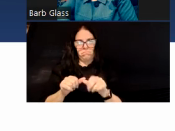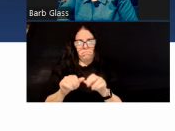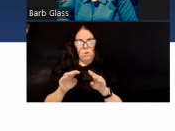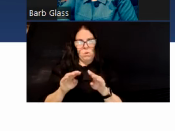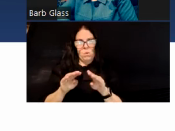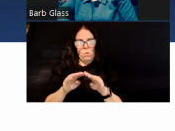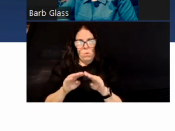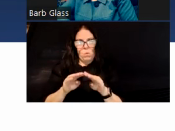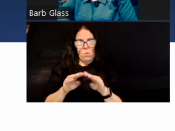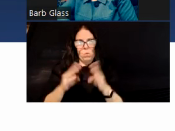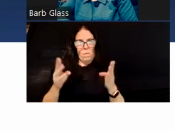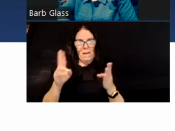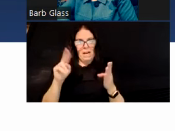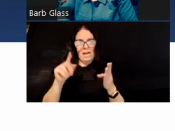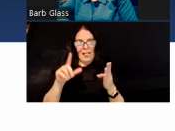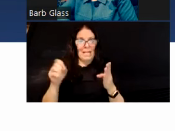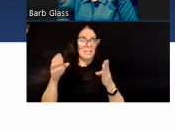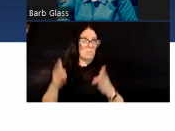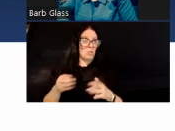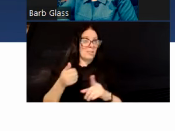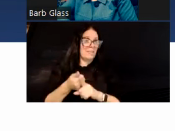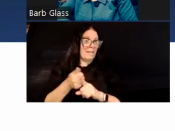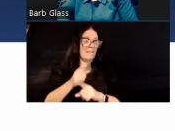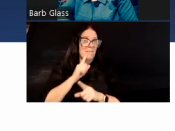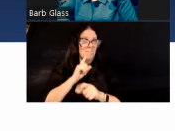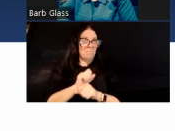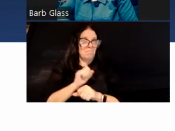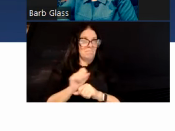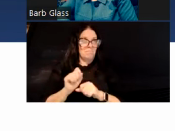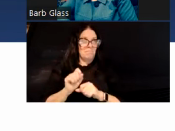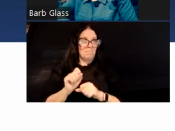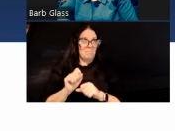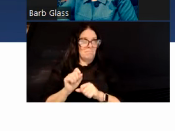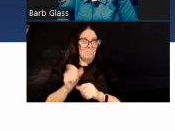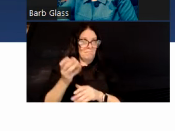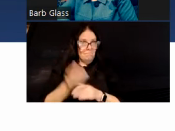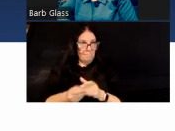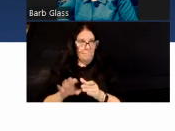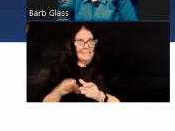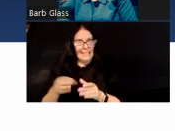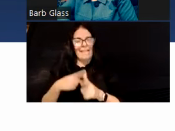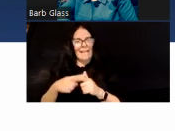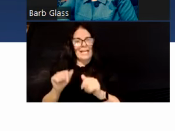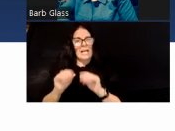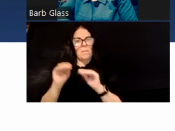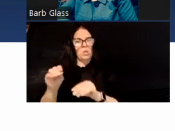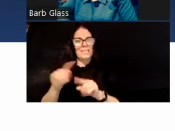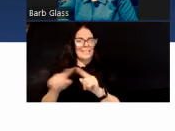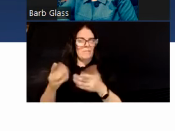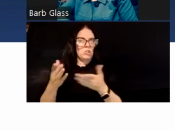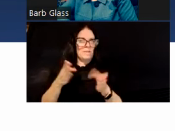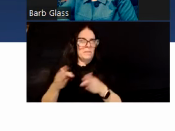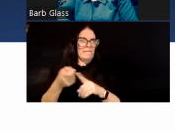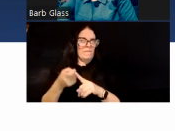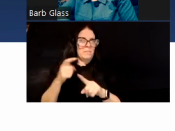open unless a person actually is deceased, and then you can add different service plans from